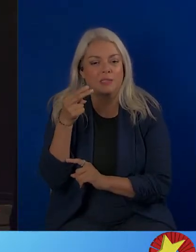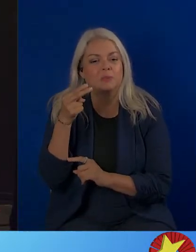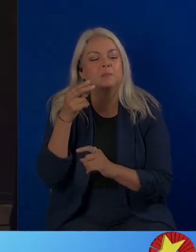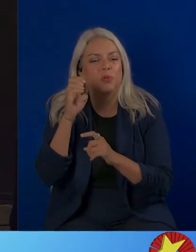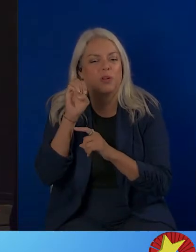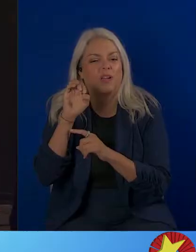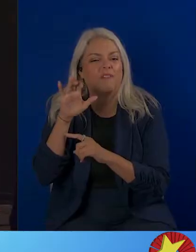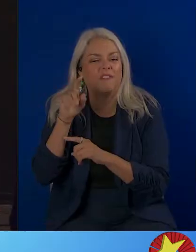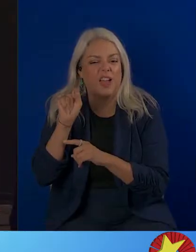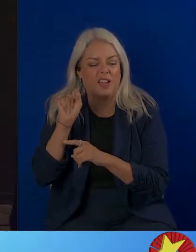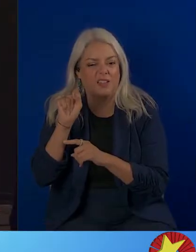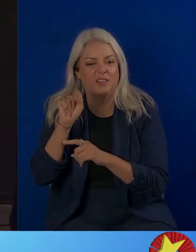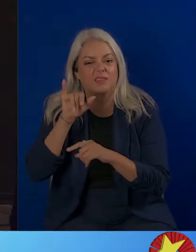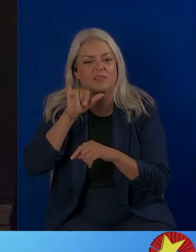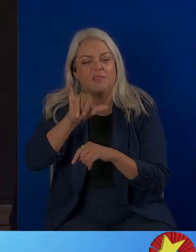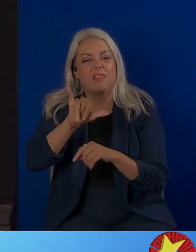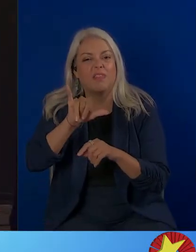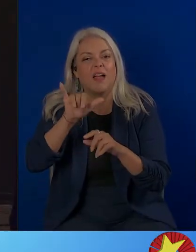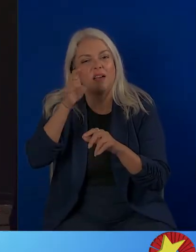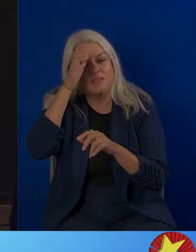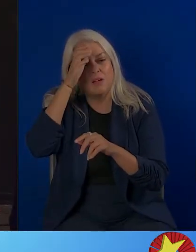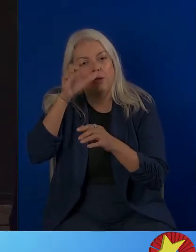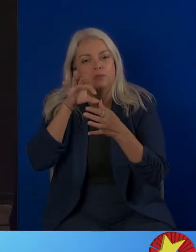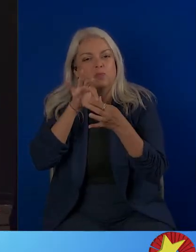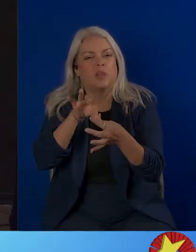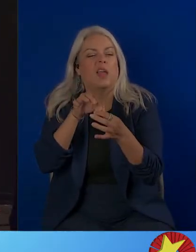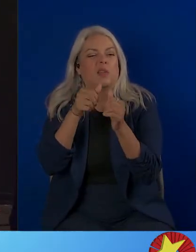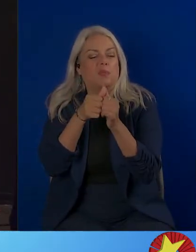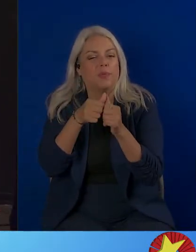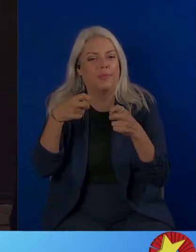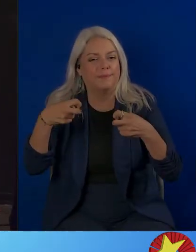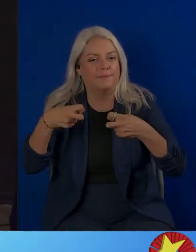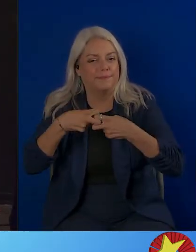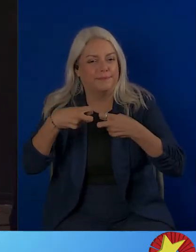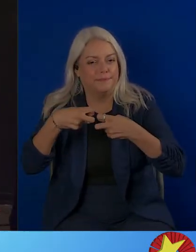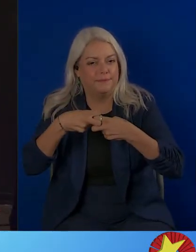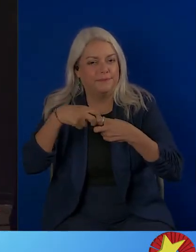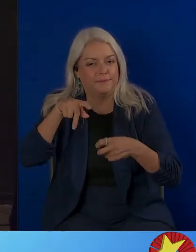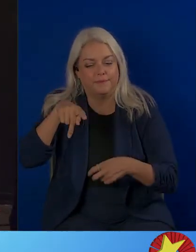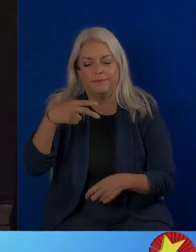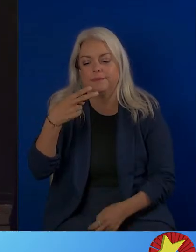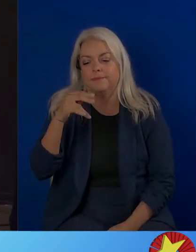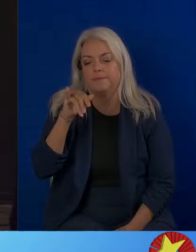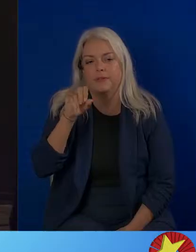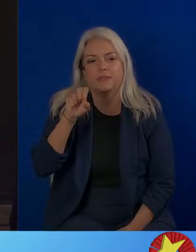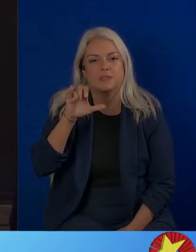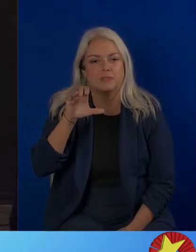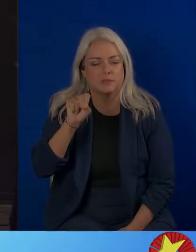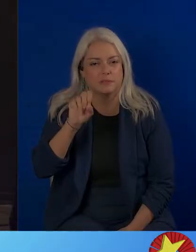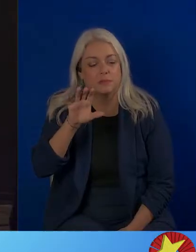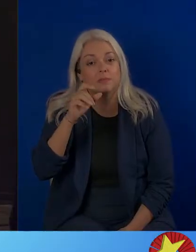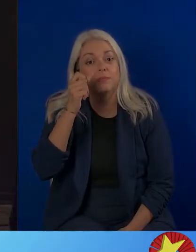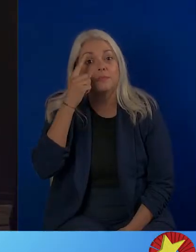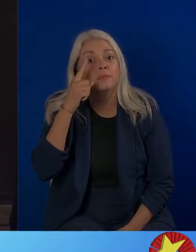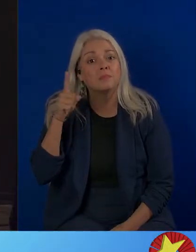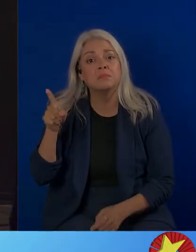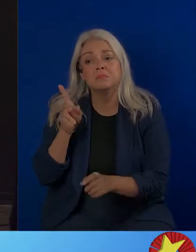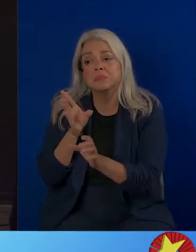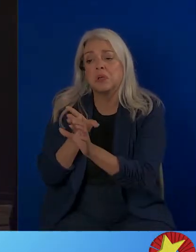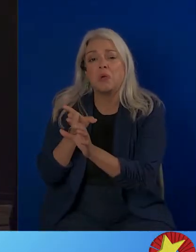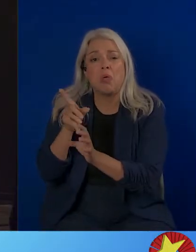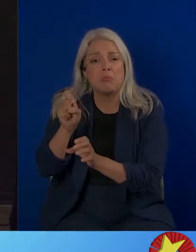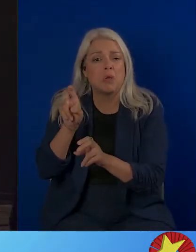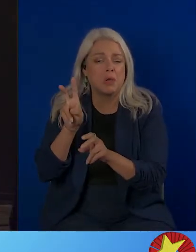It involves physics and a concept that has been applied to psychology, and it